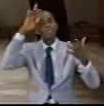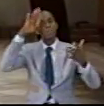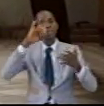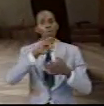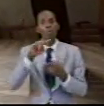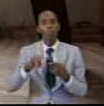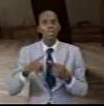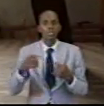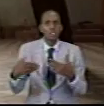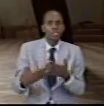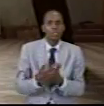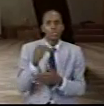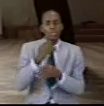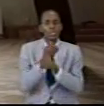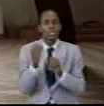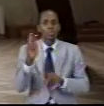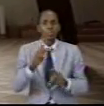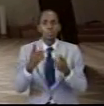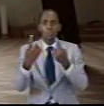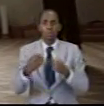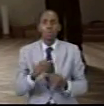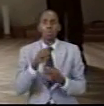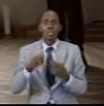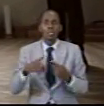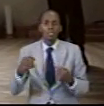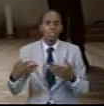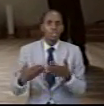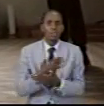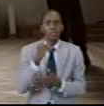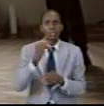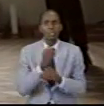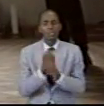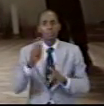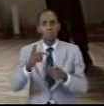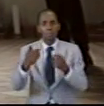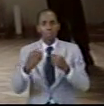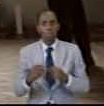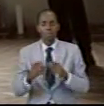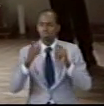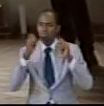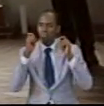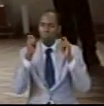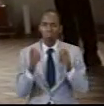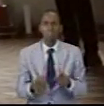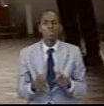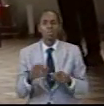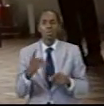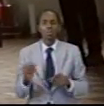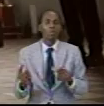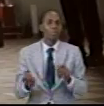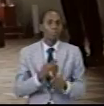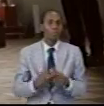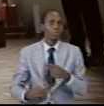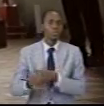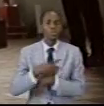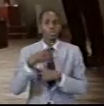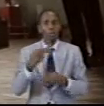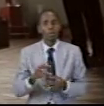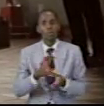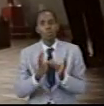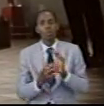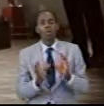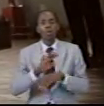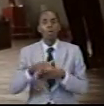those converts come, when those converts are won, immediately the first day of birth and the first day of conversion, all